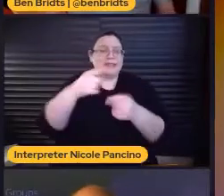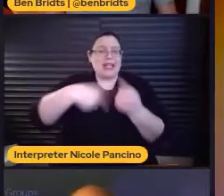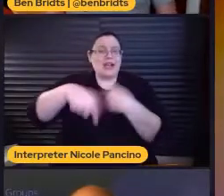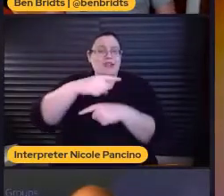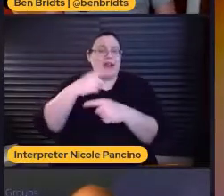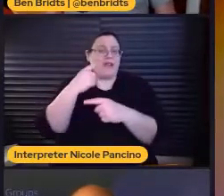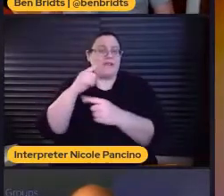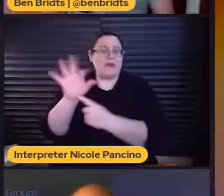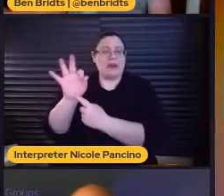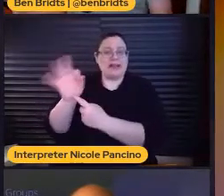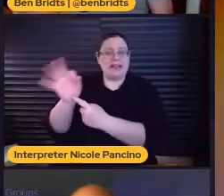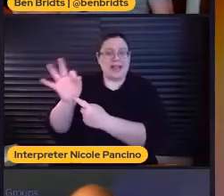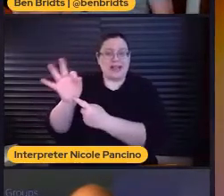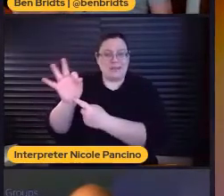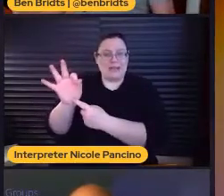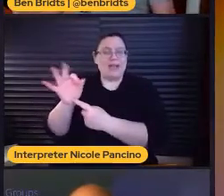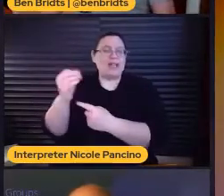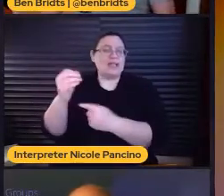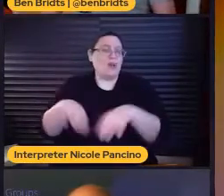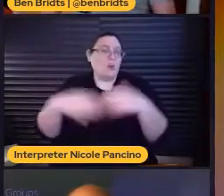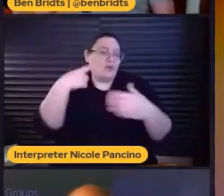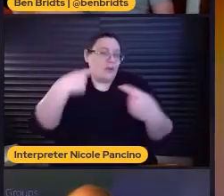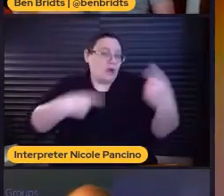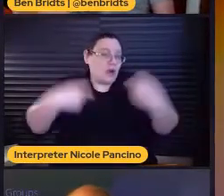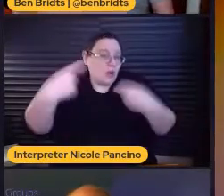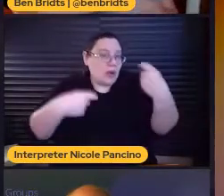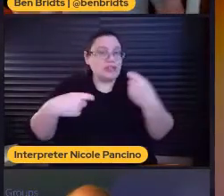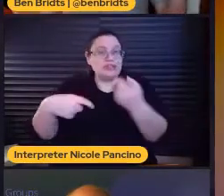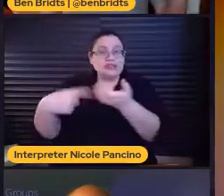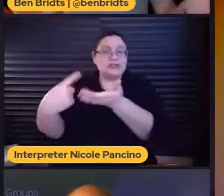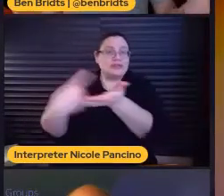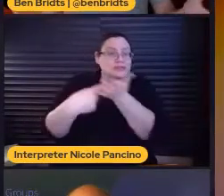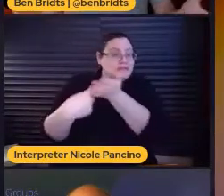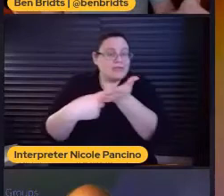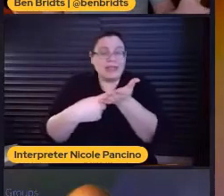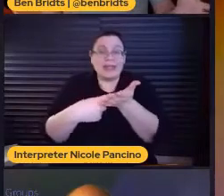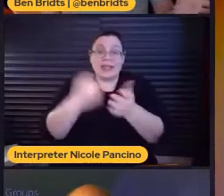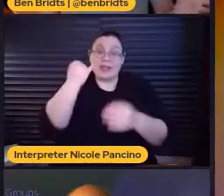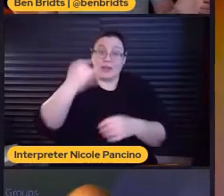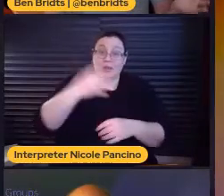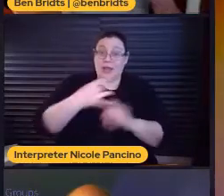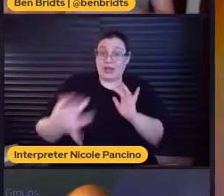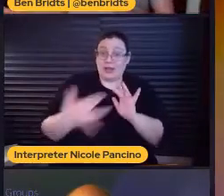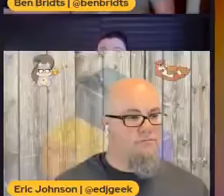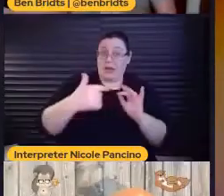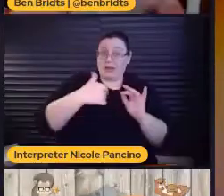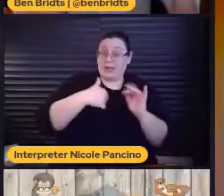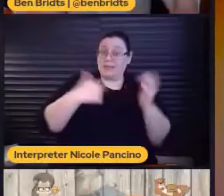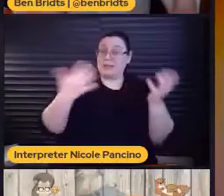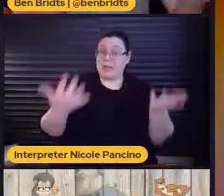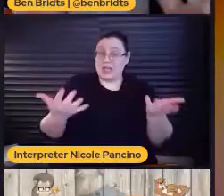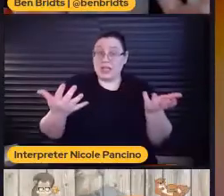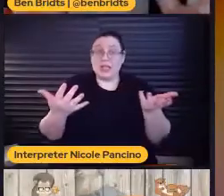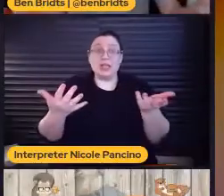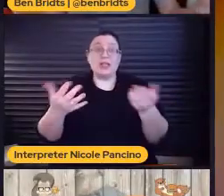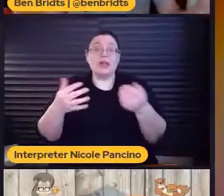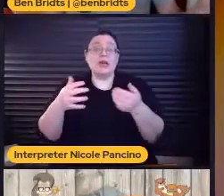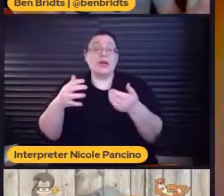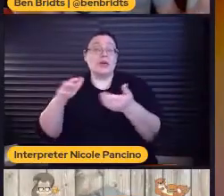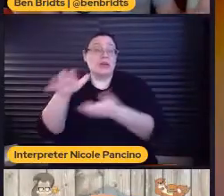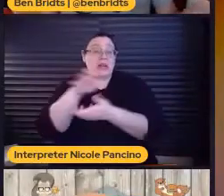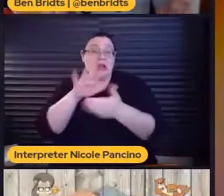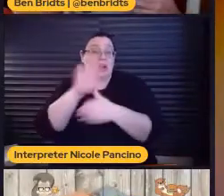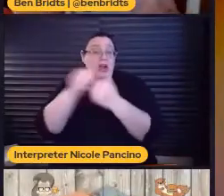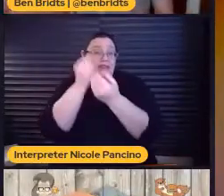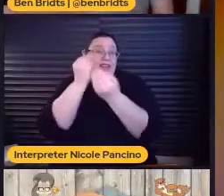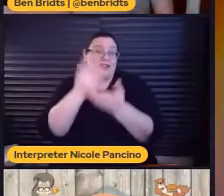more minutes for questions and discussions. If you'd like to contact me or Cloudar, all the information is on the screen